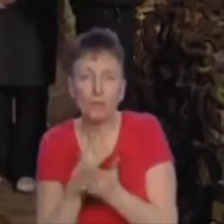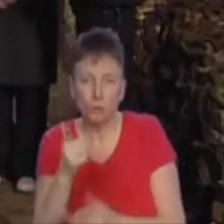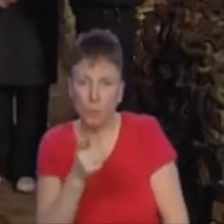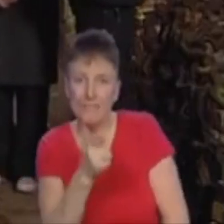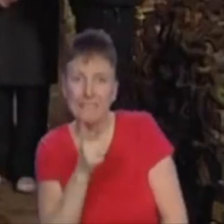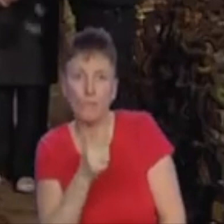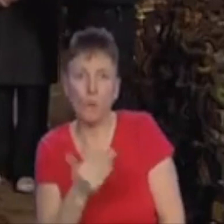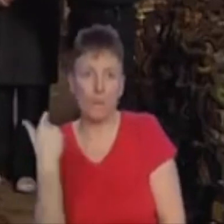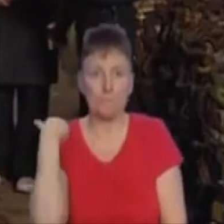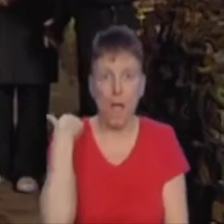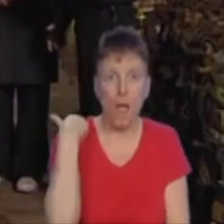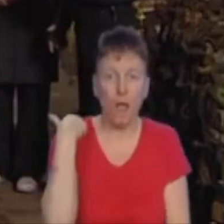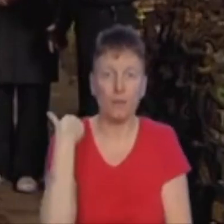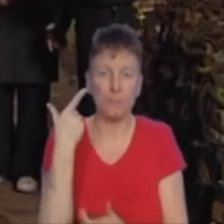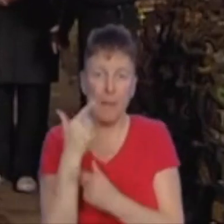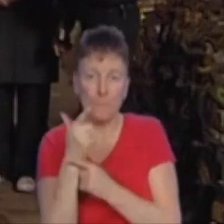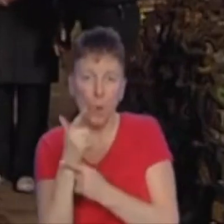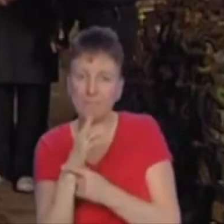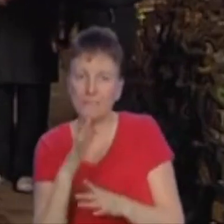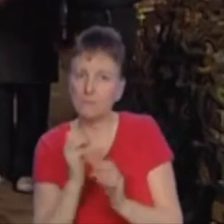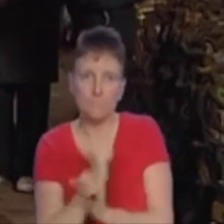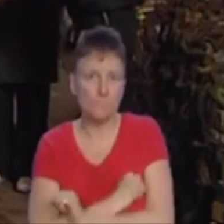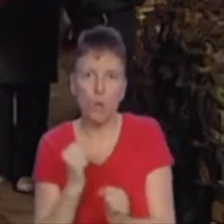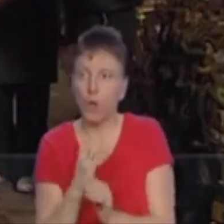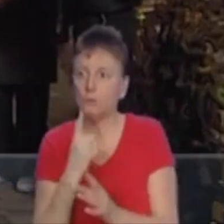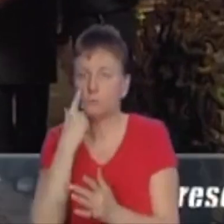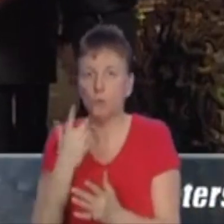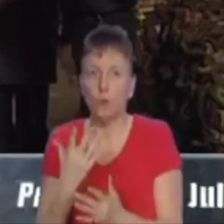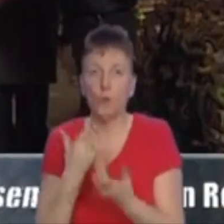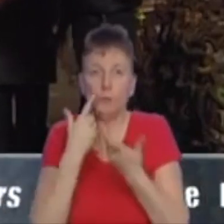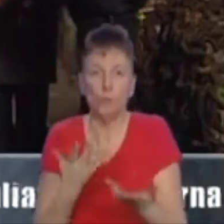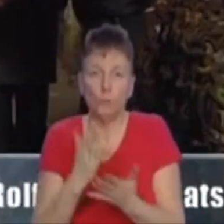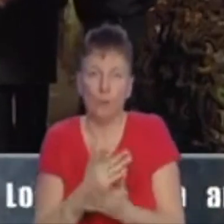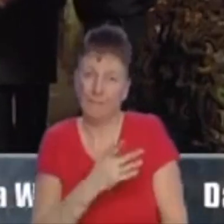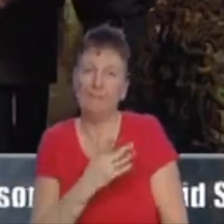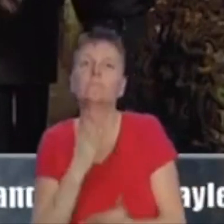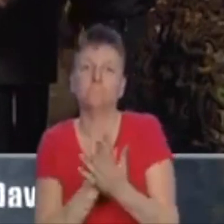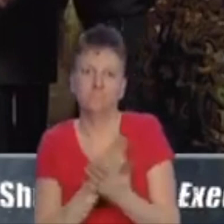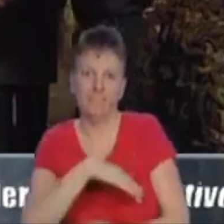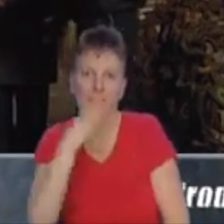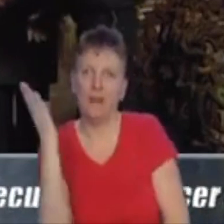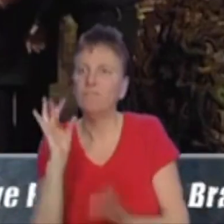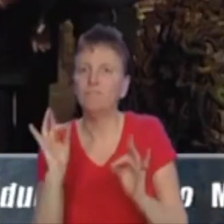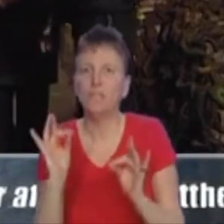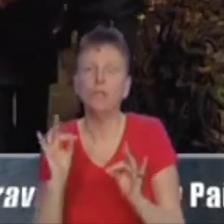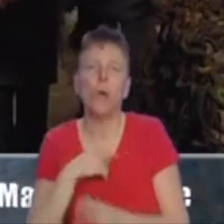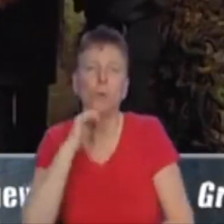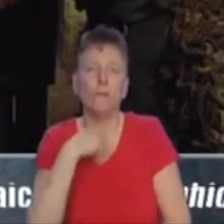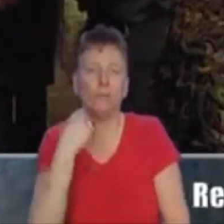hit him on the back, but the paintball didn't burst. But that would have been a definite kill, I would have thought. The bodyguard,